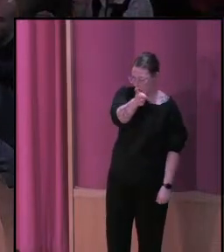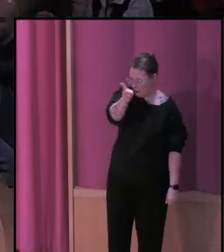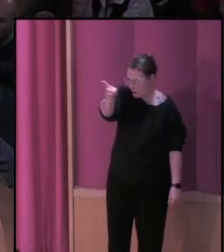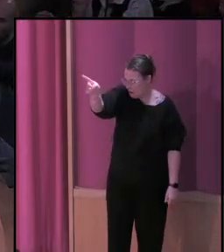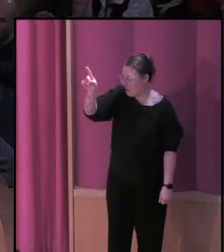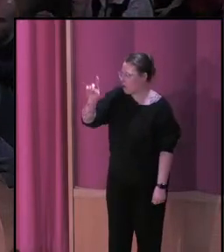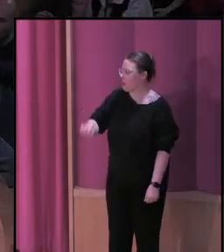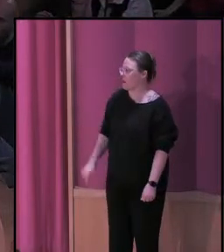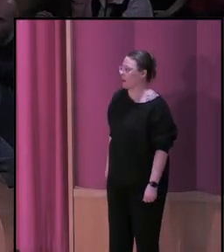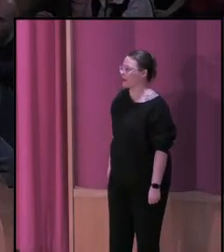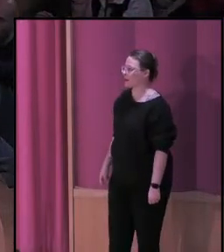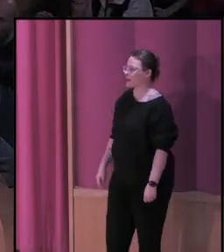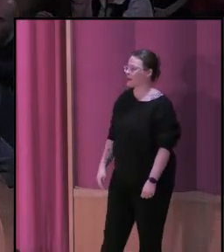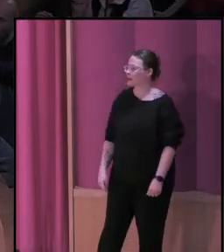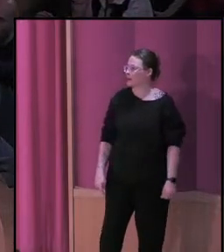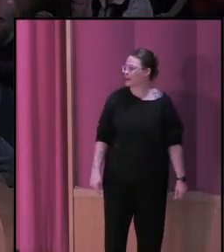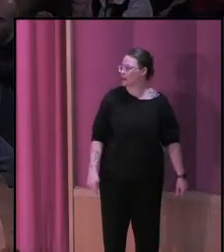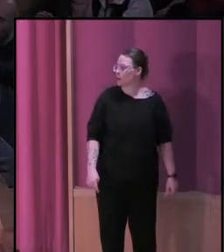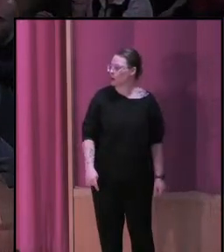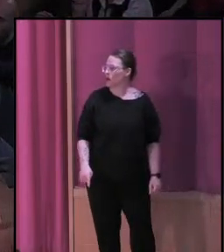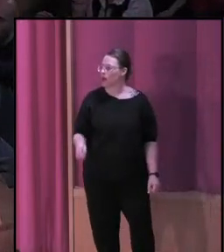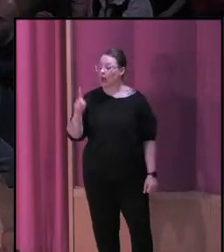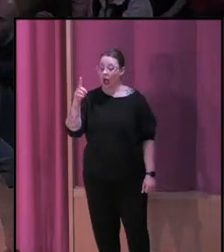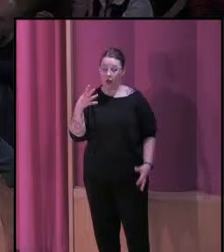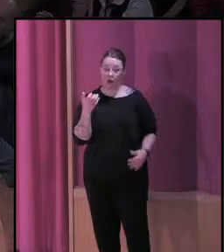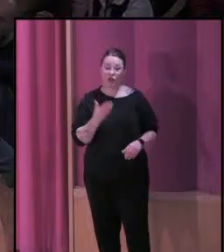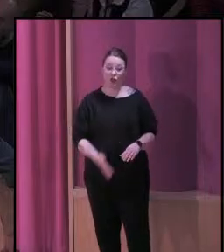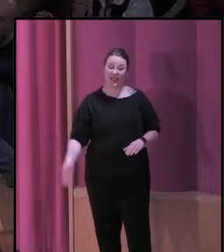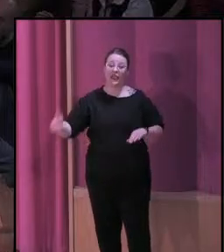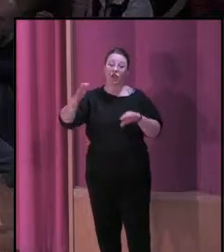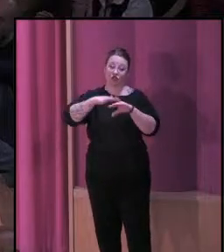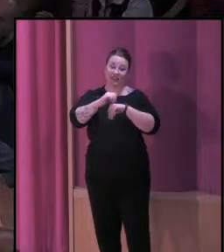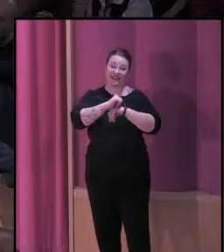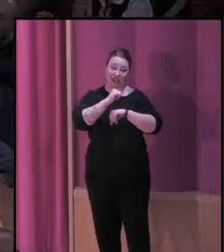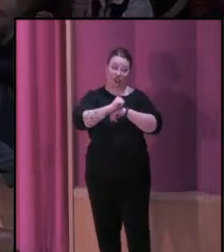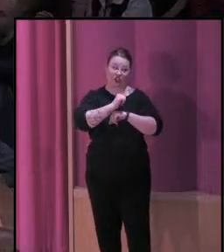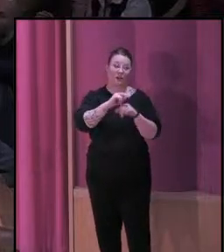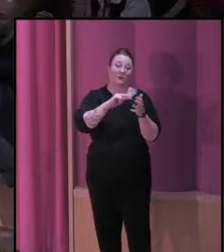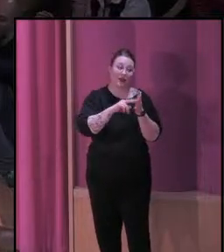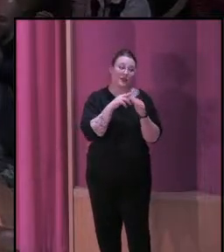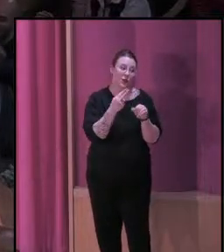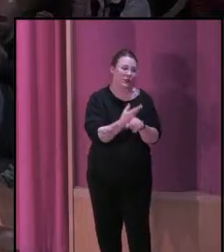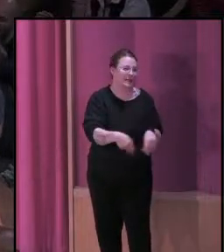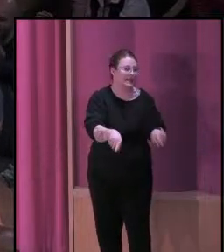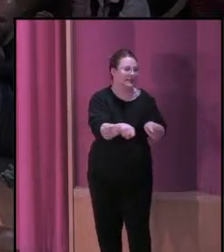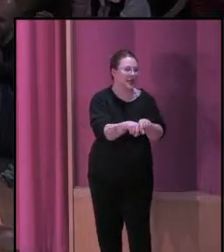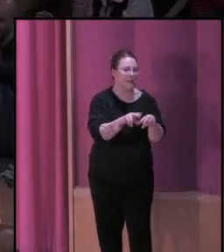And now, to further increase the danger, I will use the same marshmallow again.